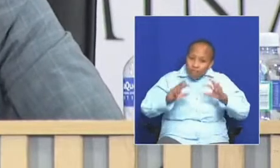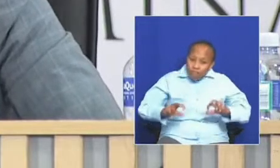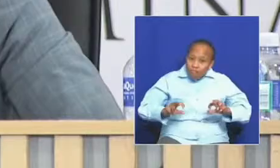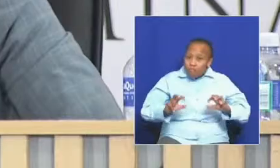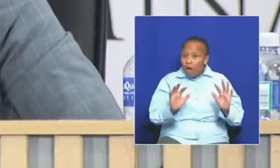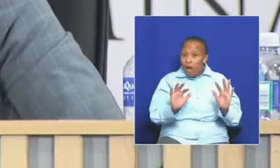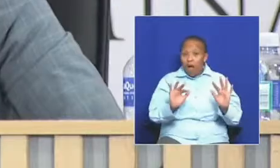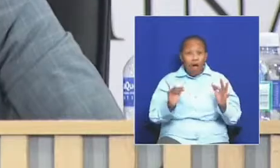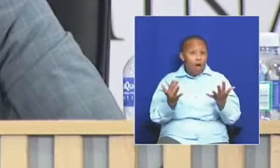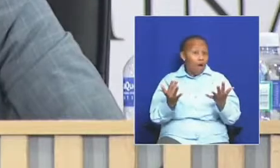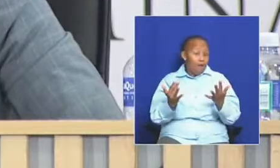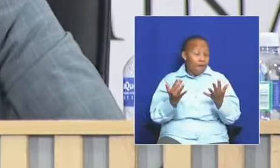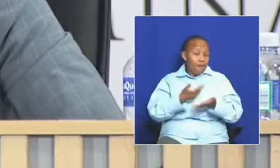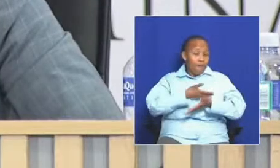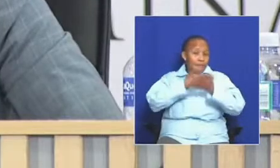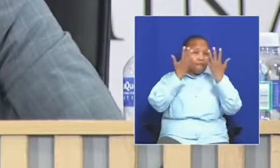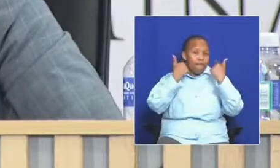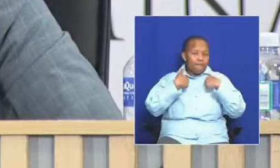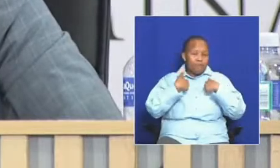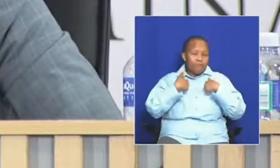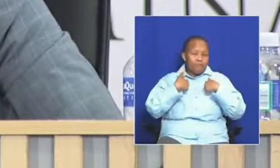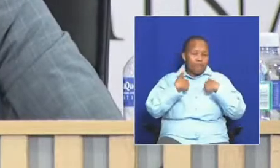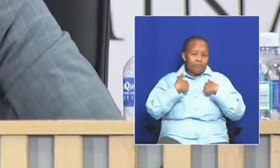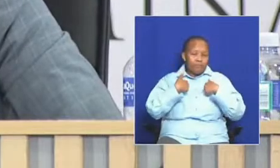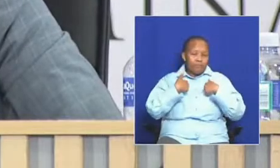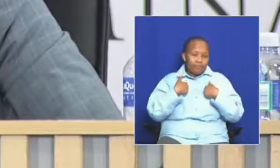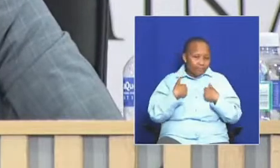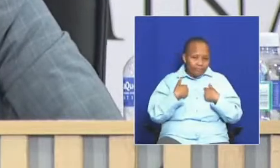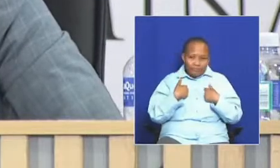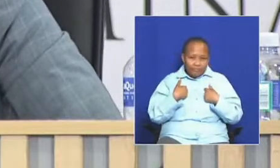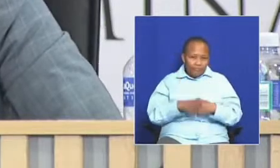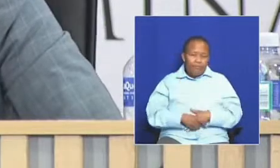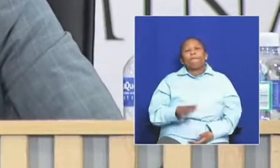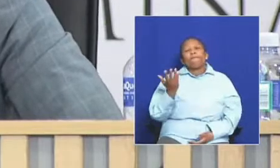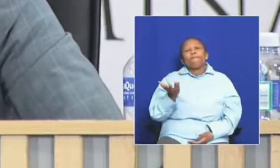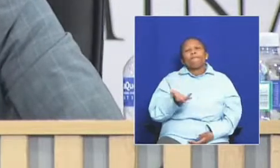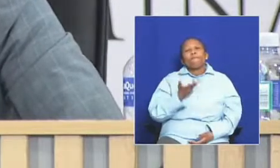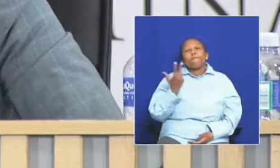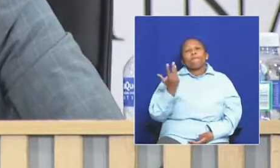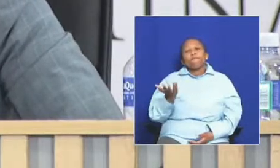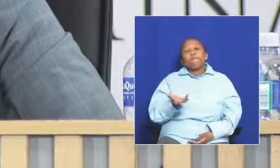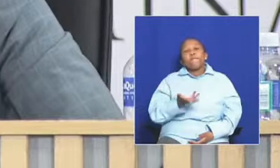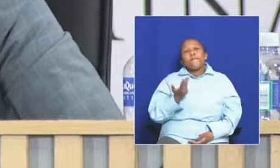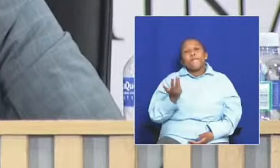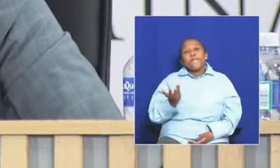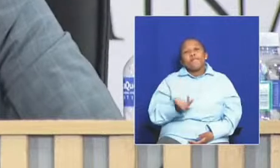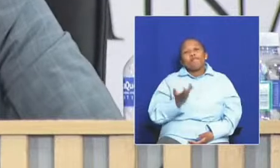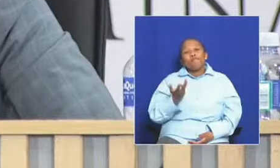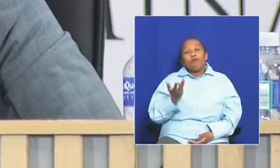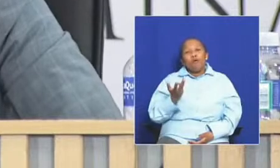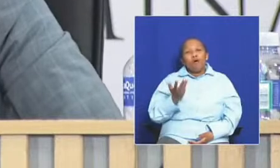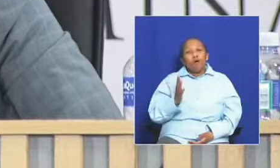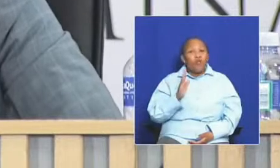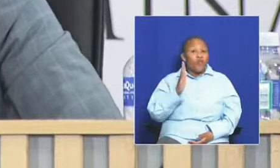wouldn't even know that which or who are they going to interview or mine. I don't know